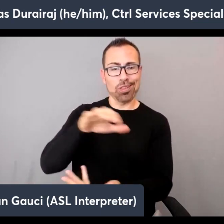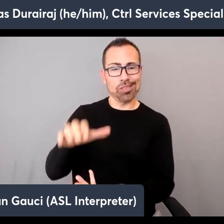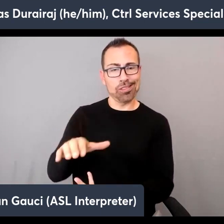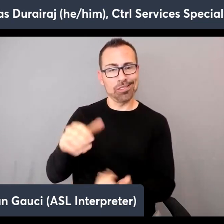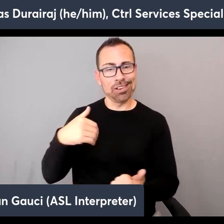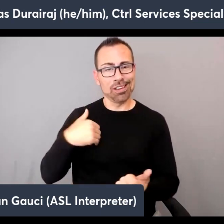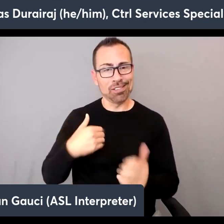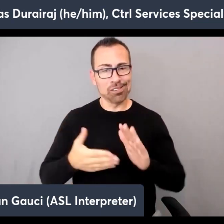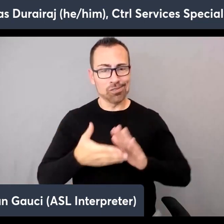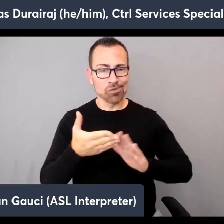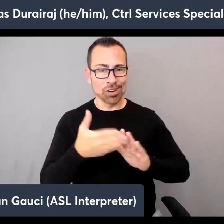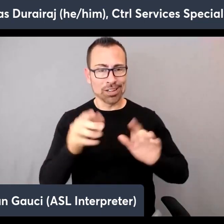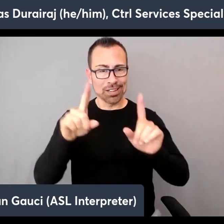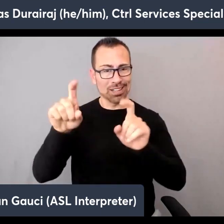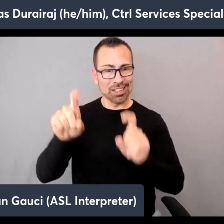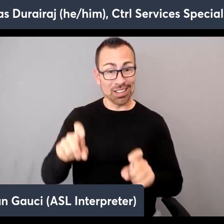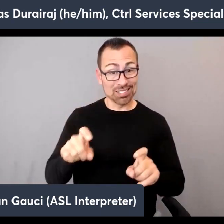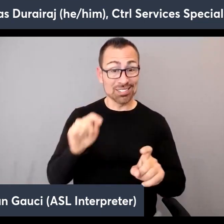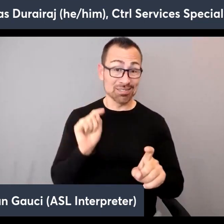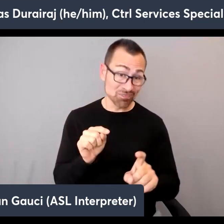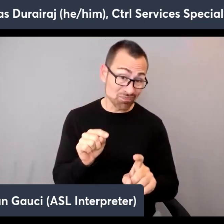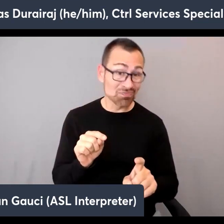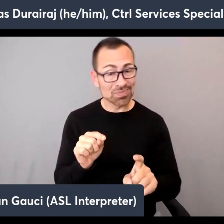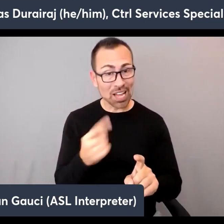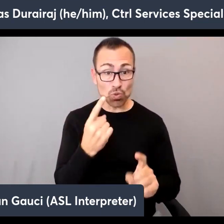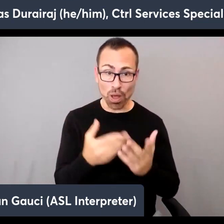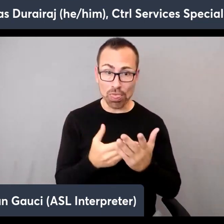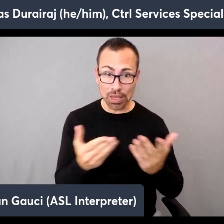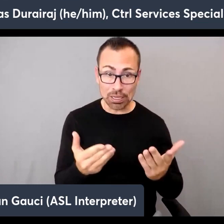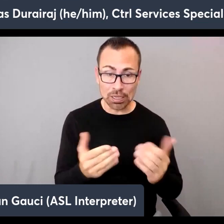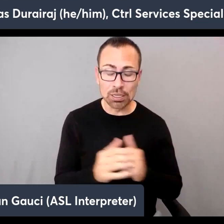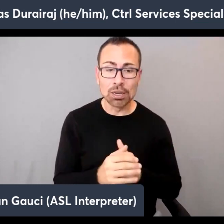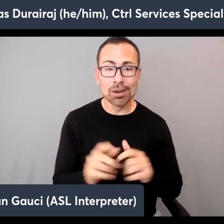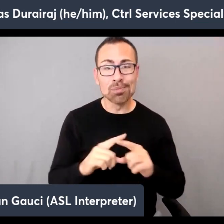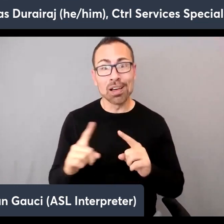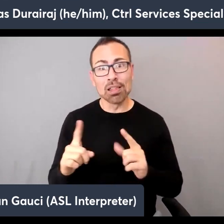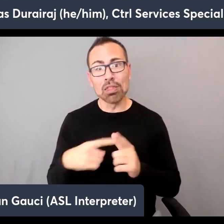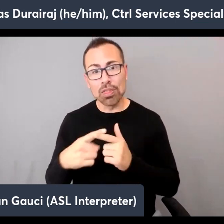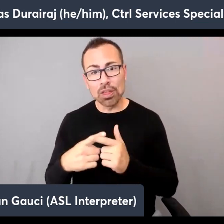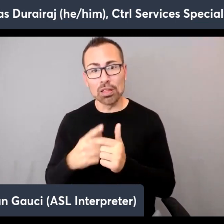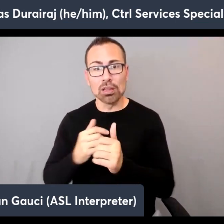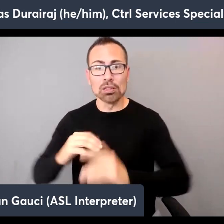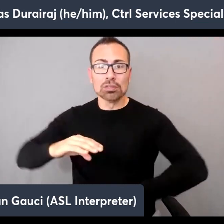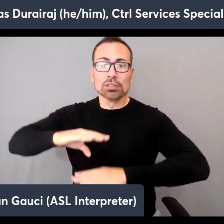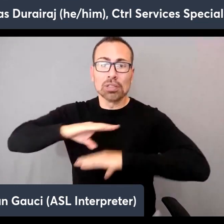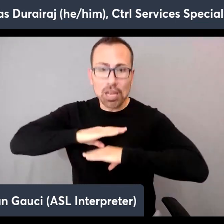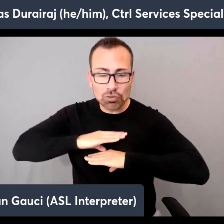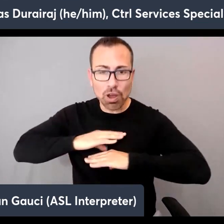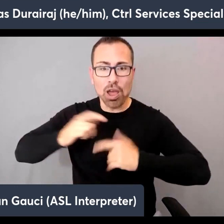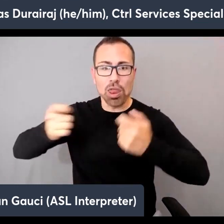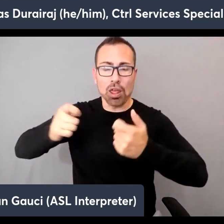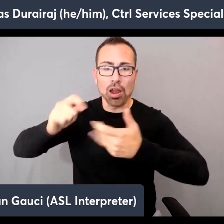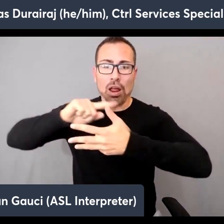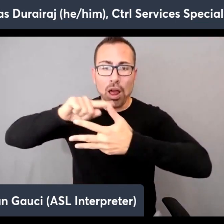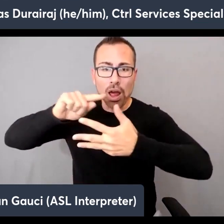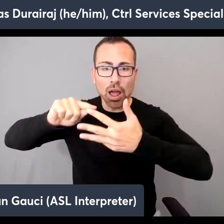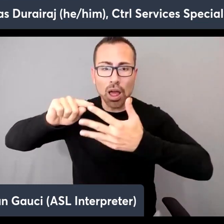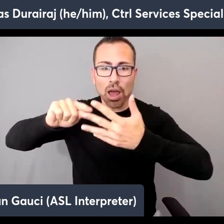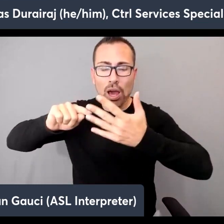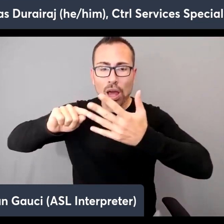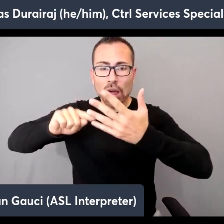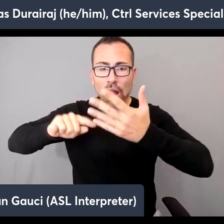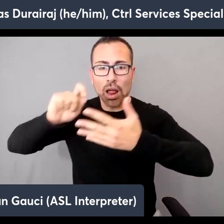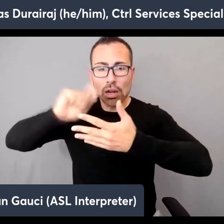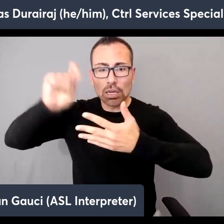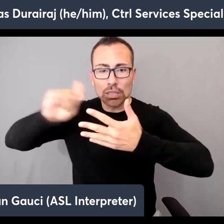running and test, that's one thing. But then meeting all of these controls, number one, knowing what the controls are